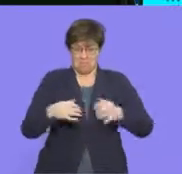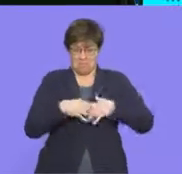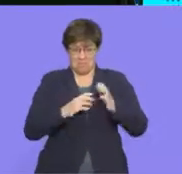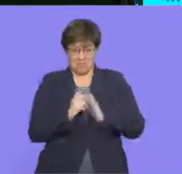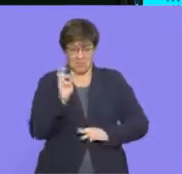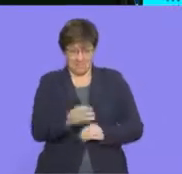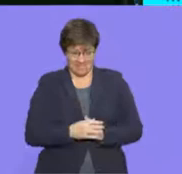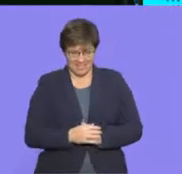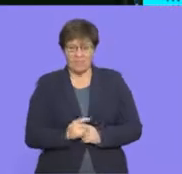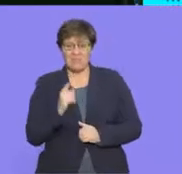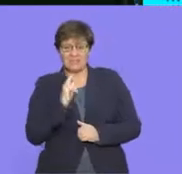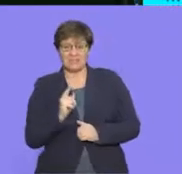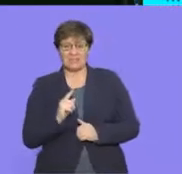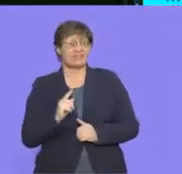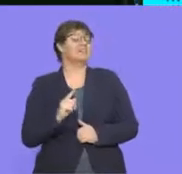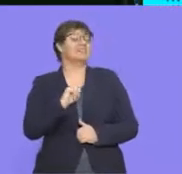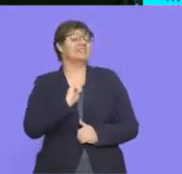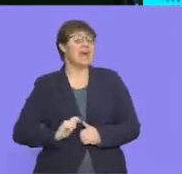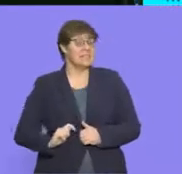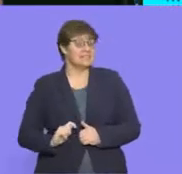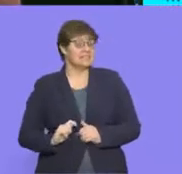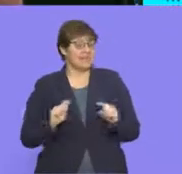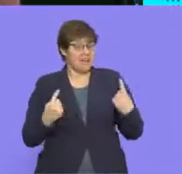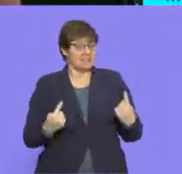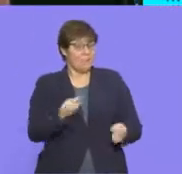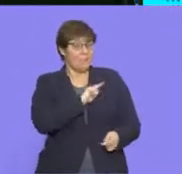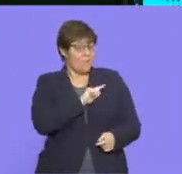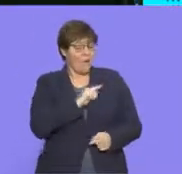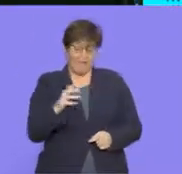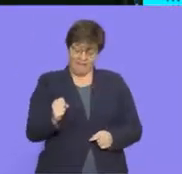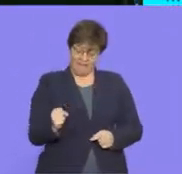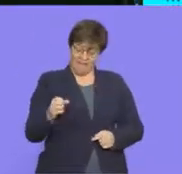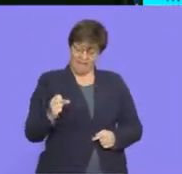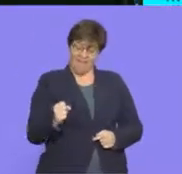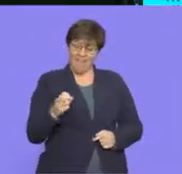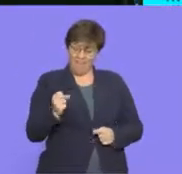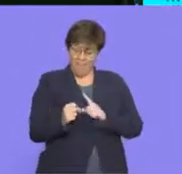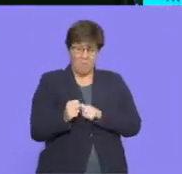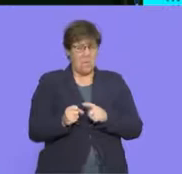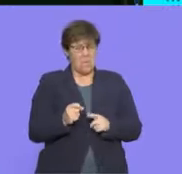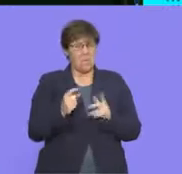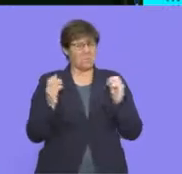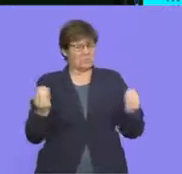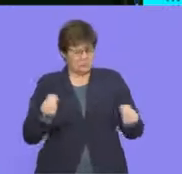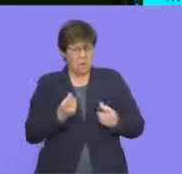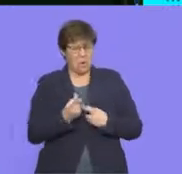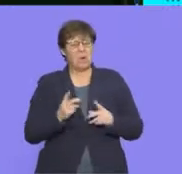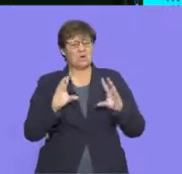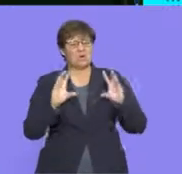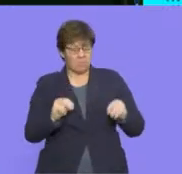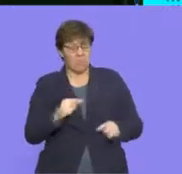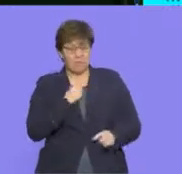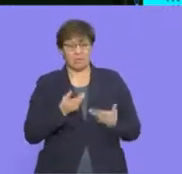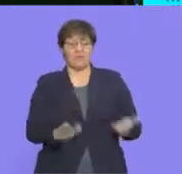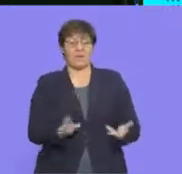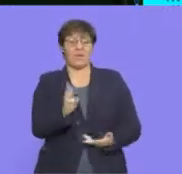and awesome, but you can't tire, because if you tire and you stop, you're going to die. So the heart, we're going to look at something that needs to keep on,